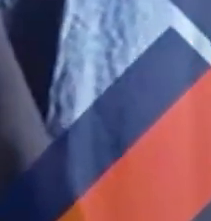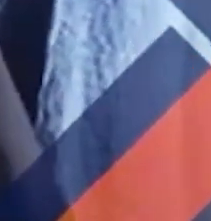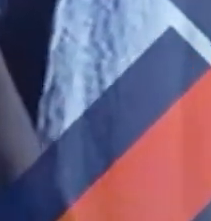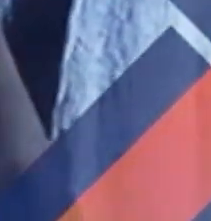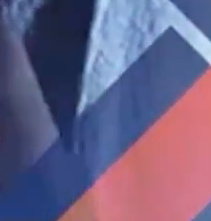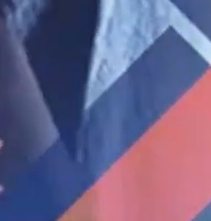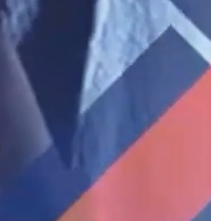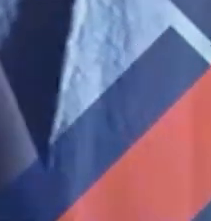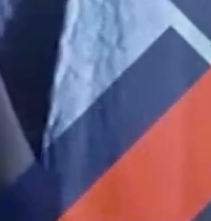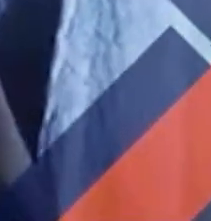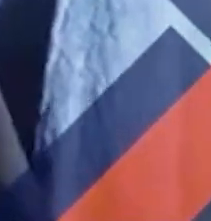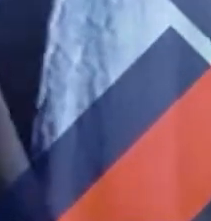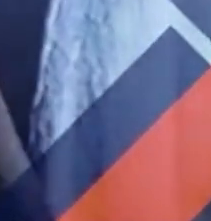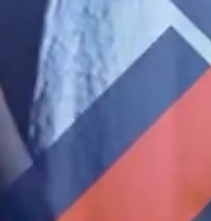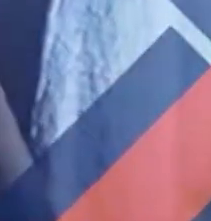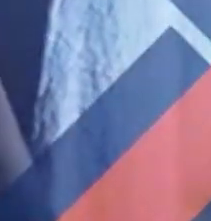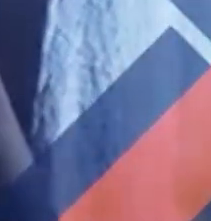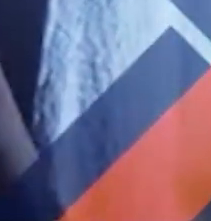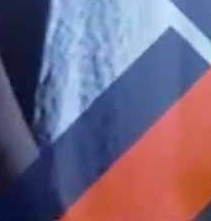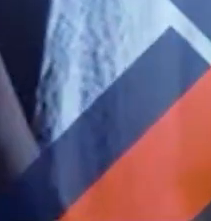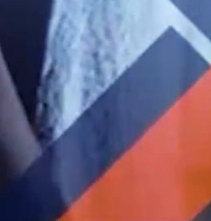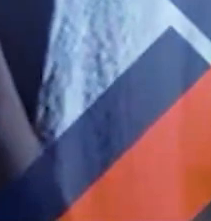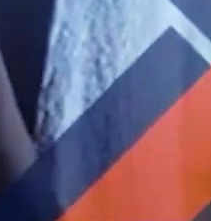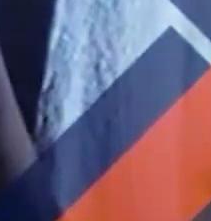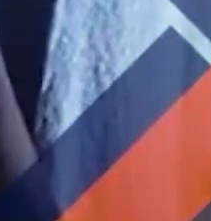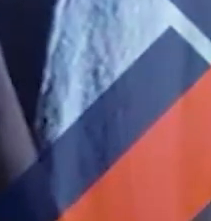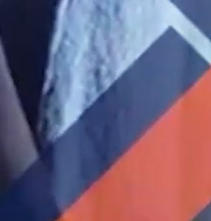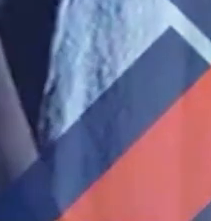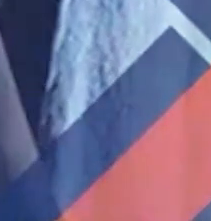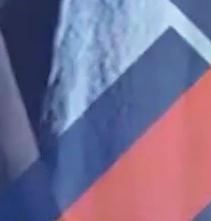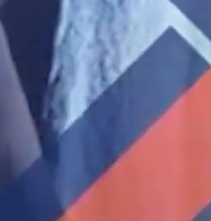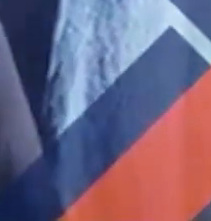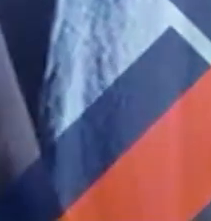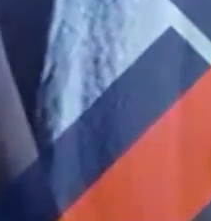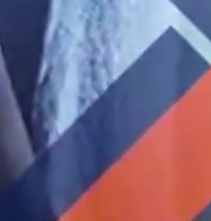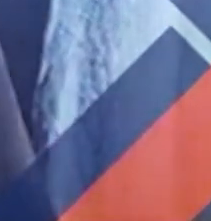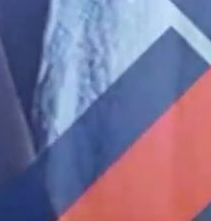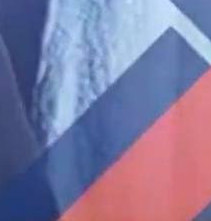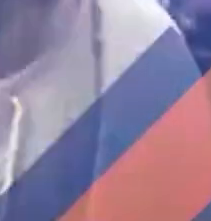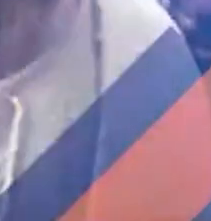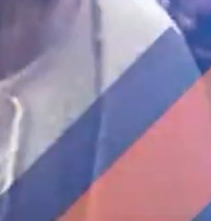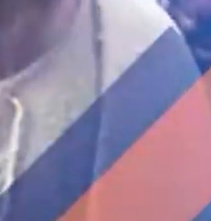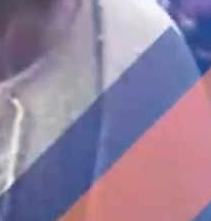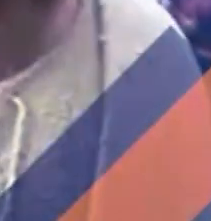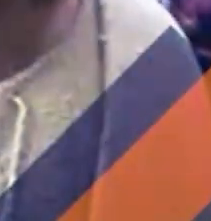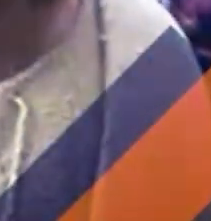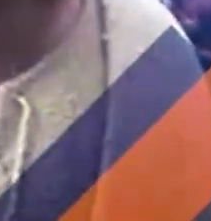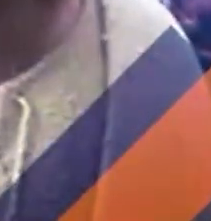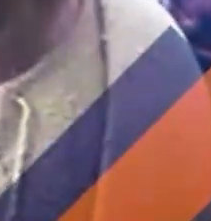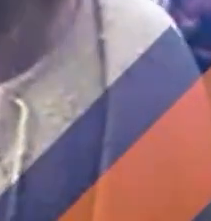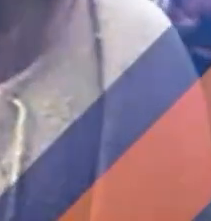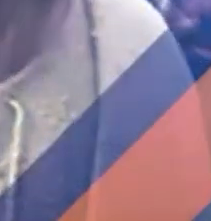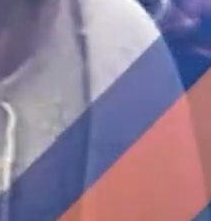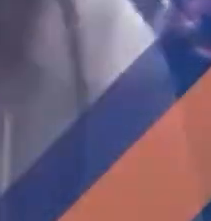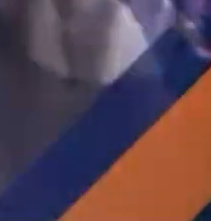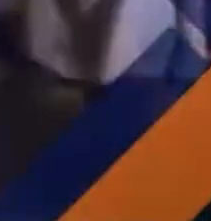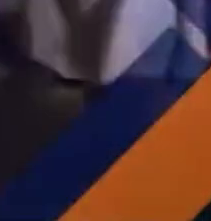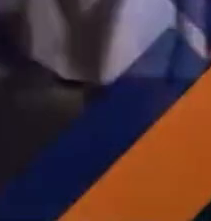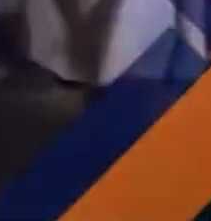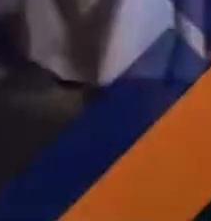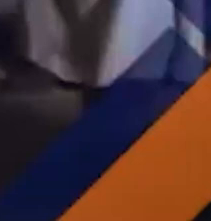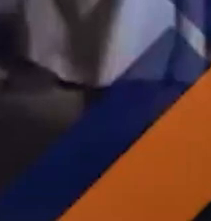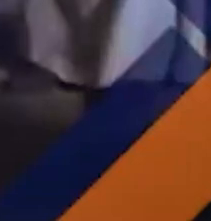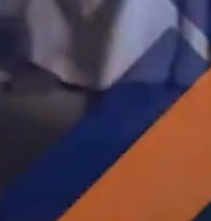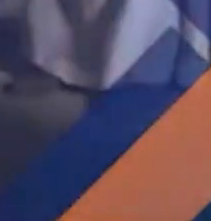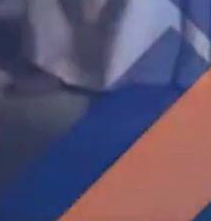crowd to stone her to death. The son said, "Yeah, why you no na ye be free mu aba ne sen krofu ko no e be si na bo." That was the consequence of